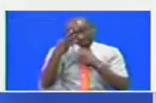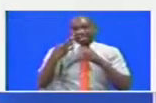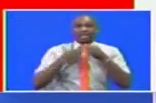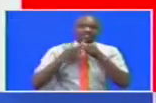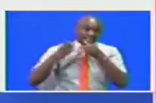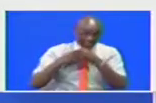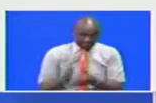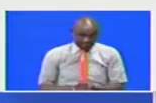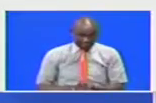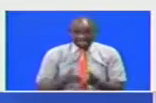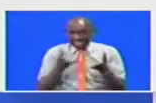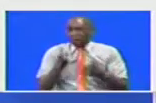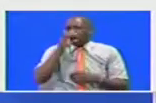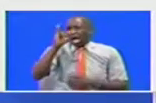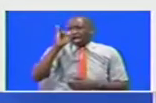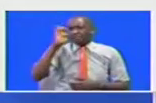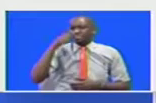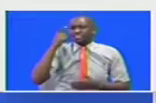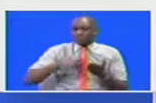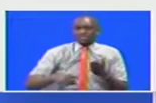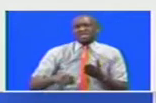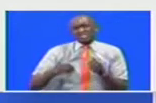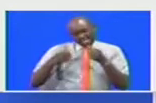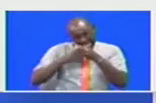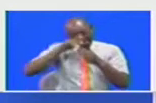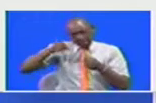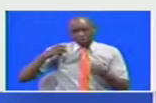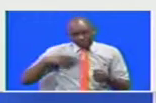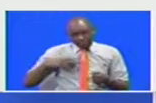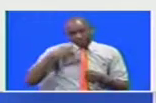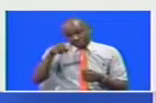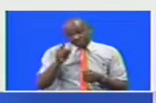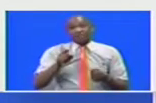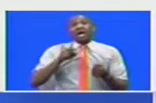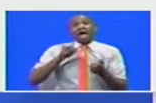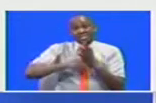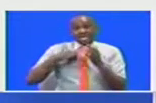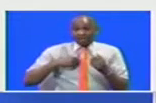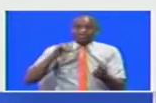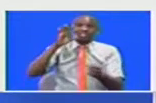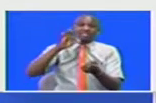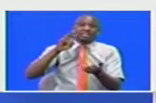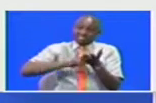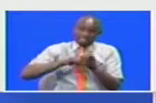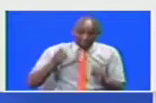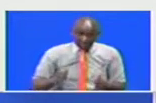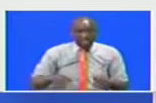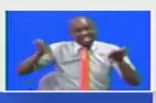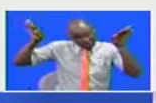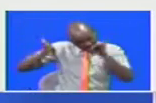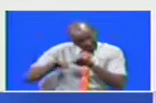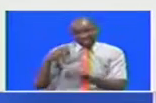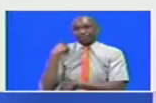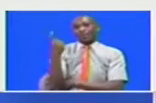389. According to IEBC, 9 million Kenyans have identity cards but are yet to register as voters. Rift Valley region leads the pack with 1.8